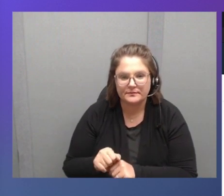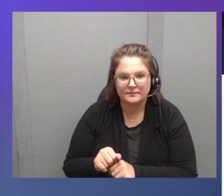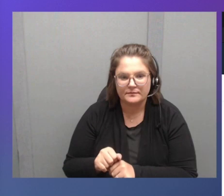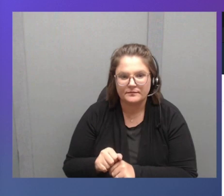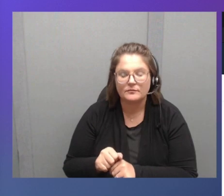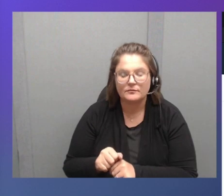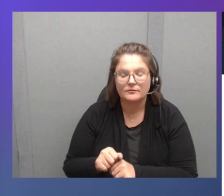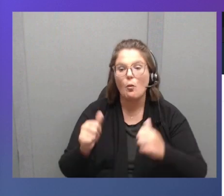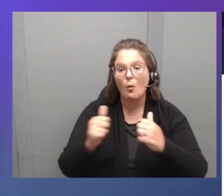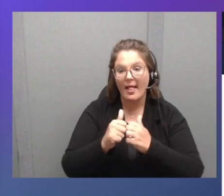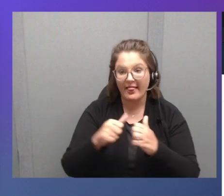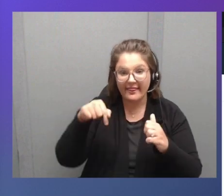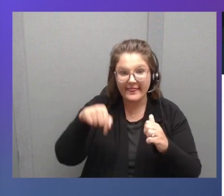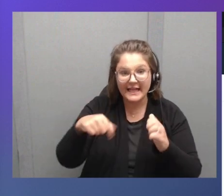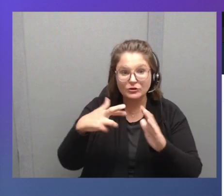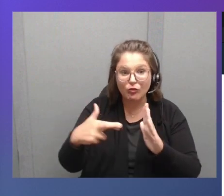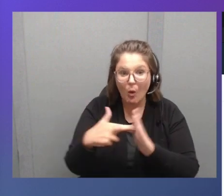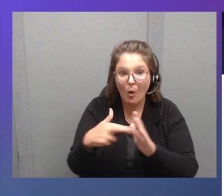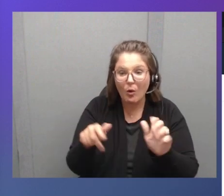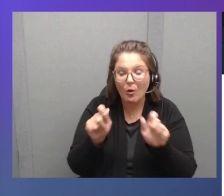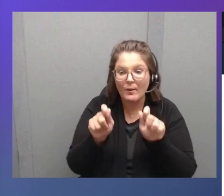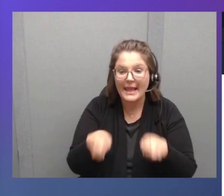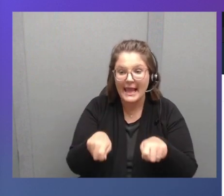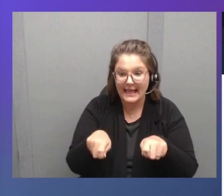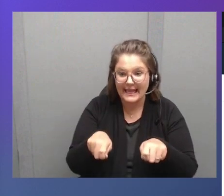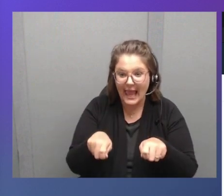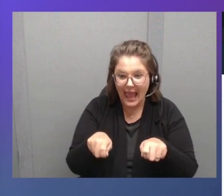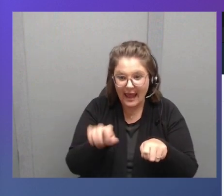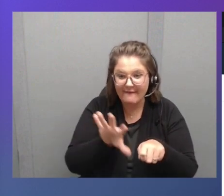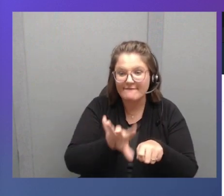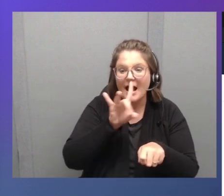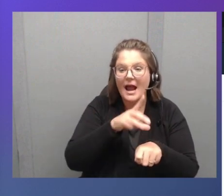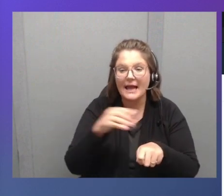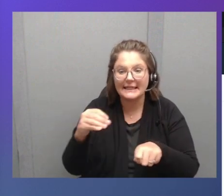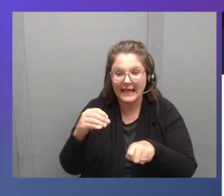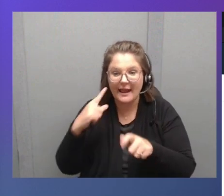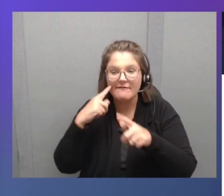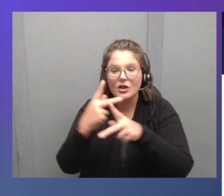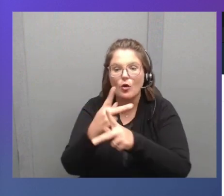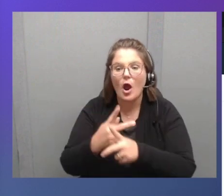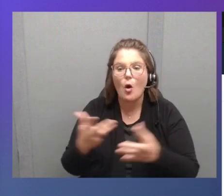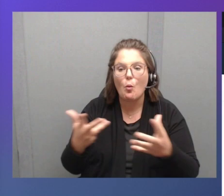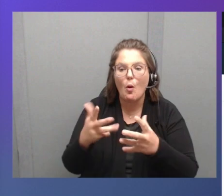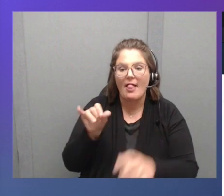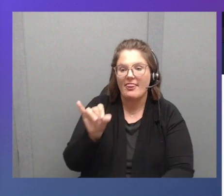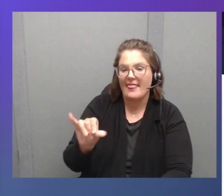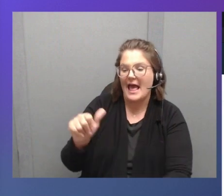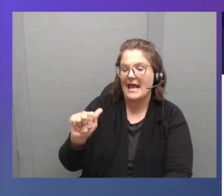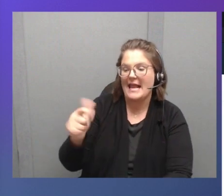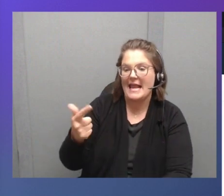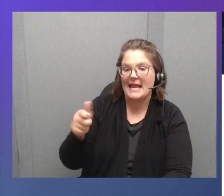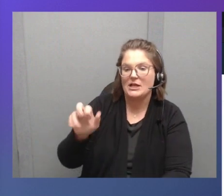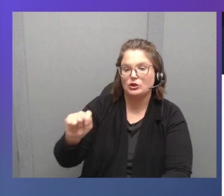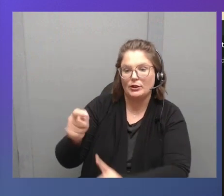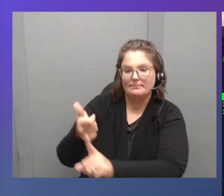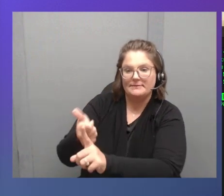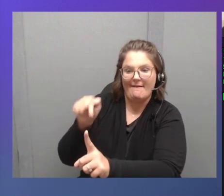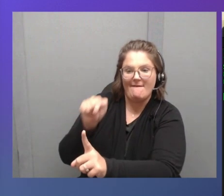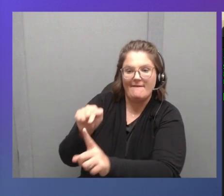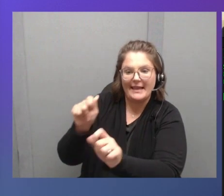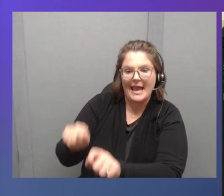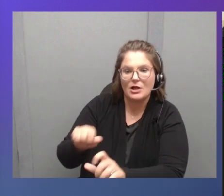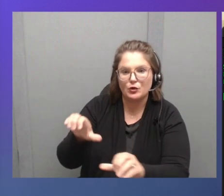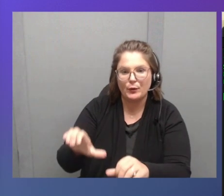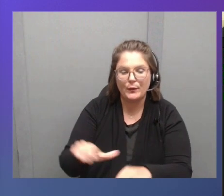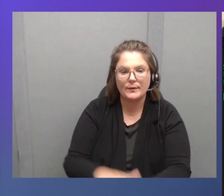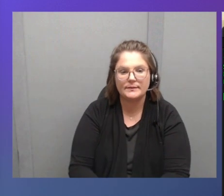can fine-grain determine what that machine or what that agent is able to do. That's 100% correct. That might